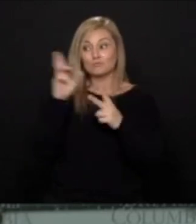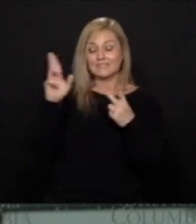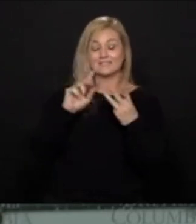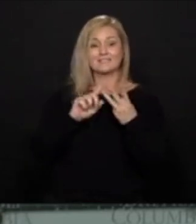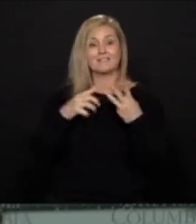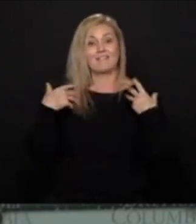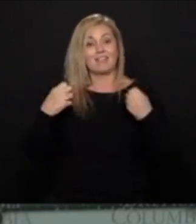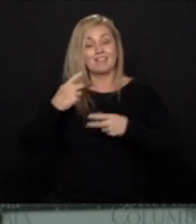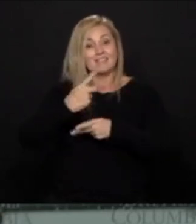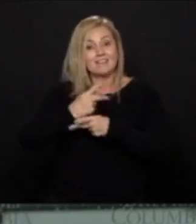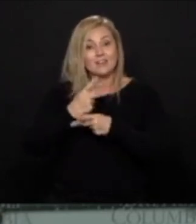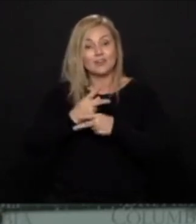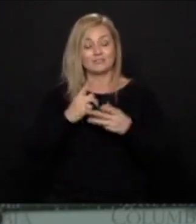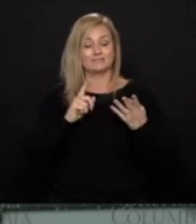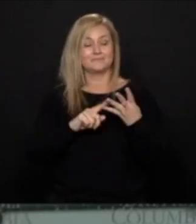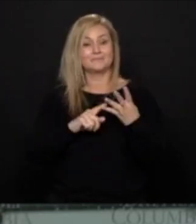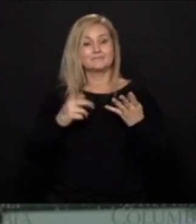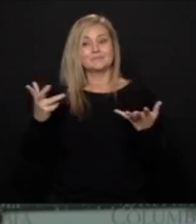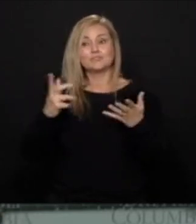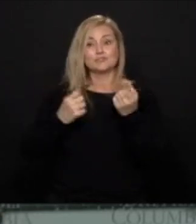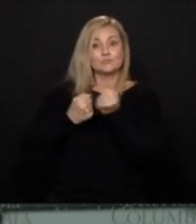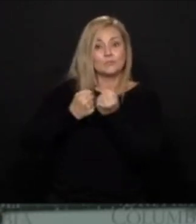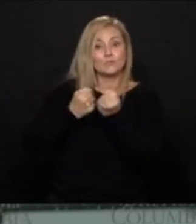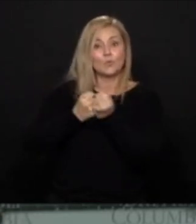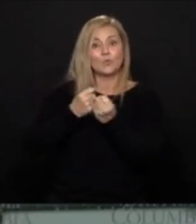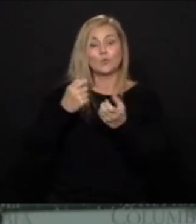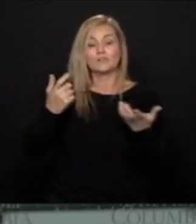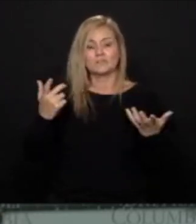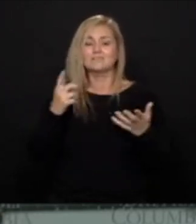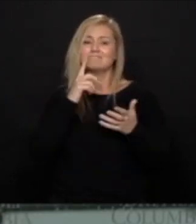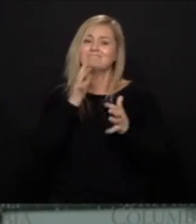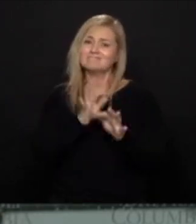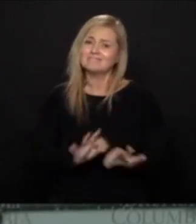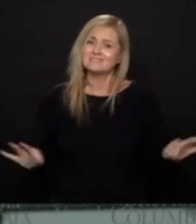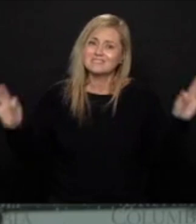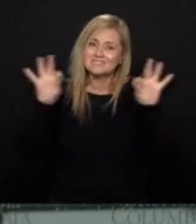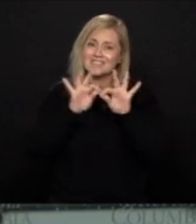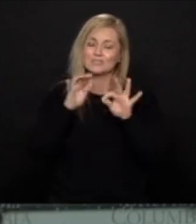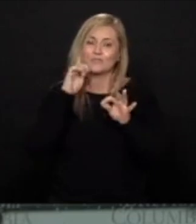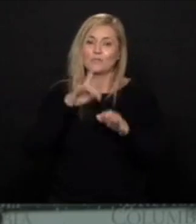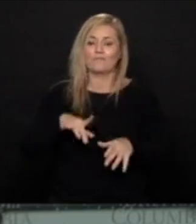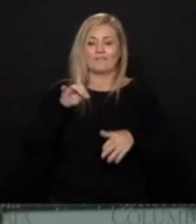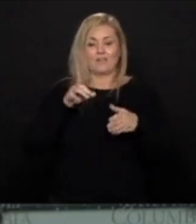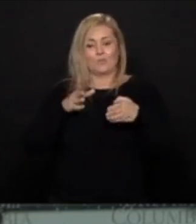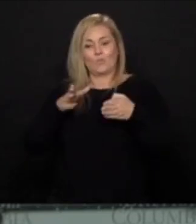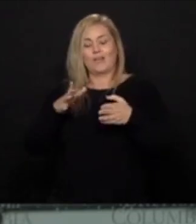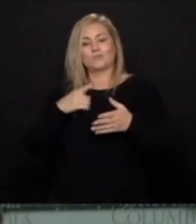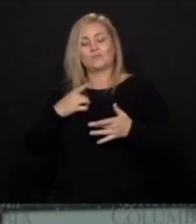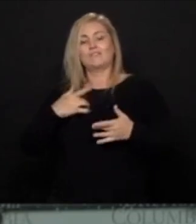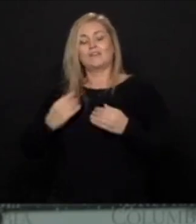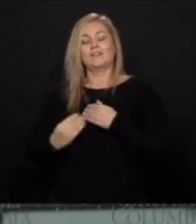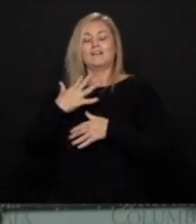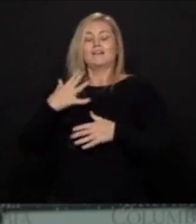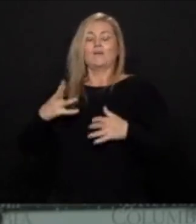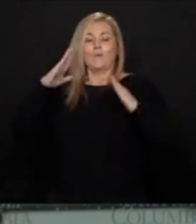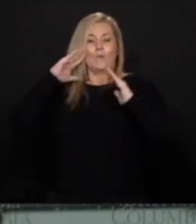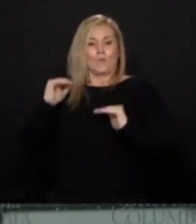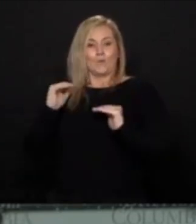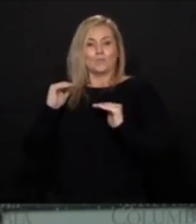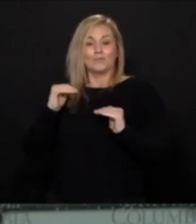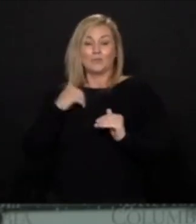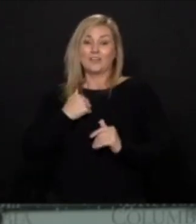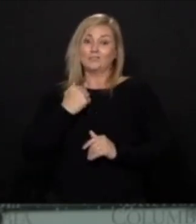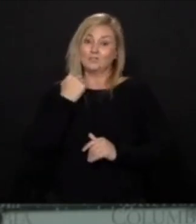to health care and social supports are all essential to finding that pathway to hope. As we stare